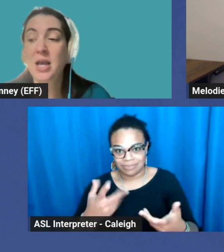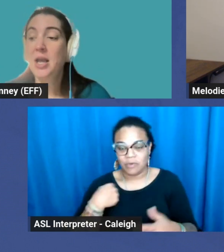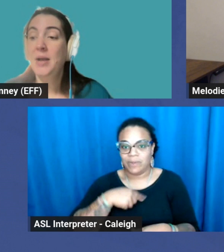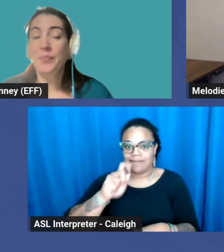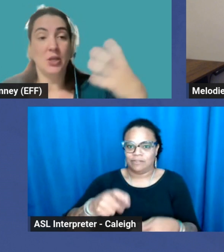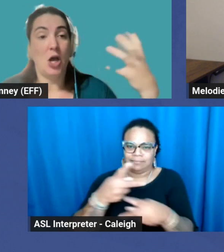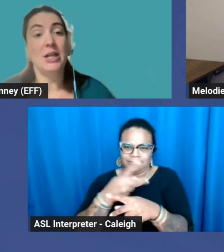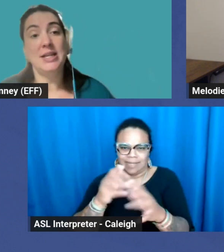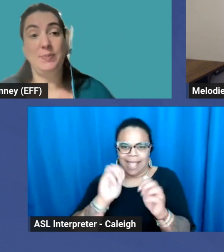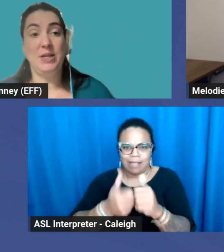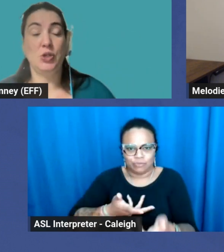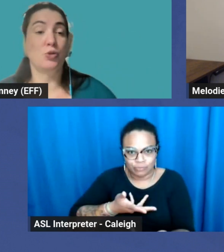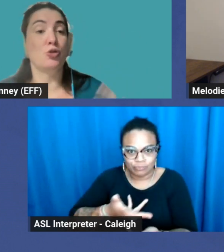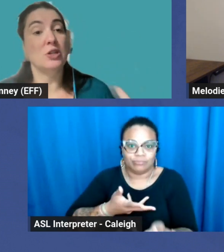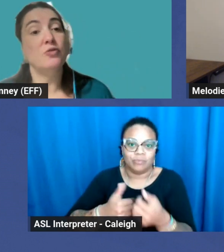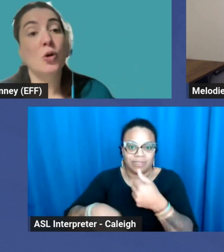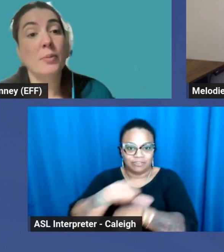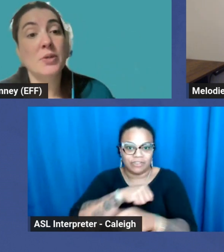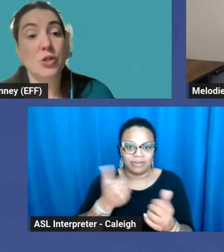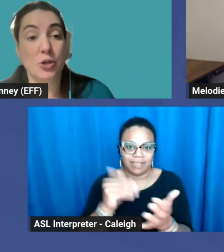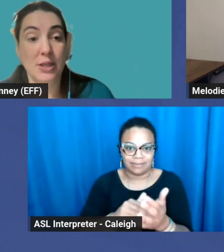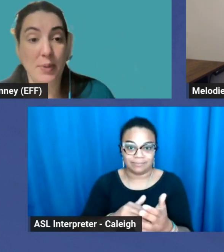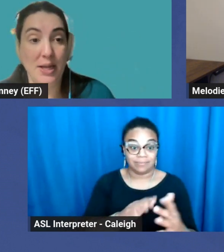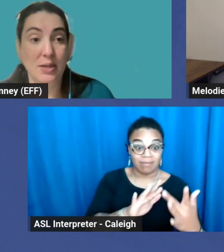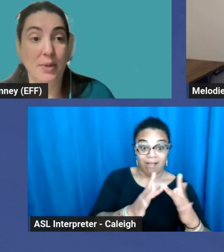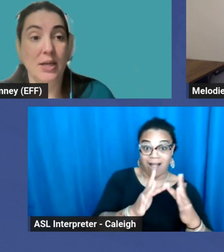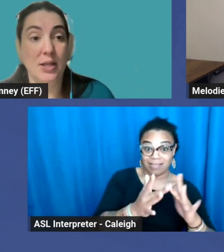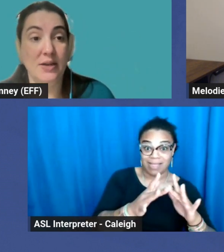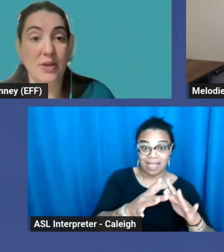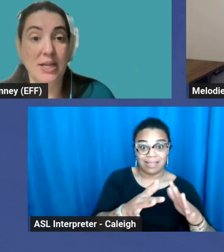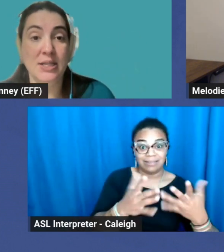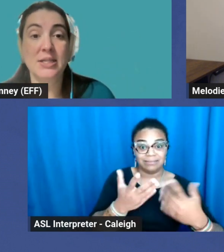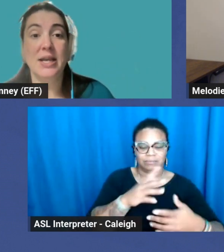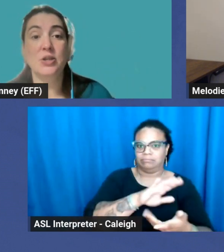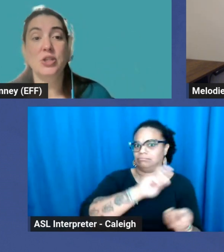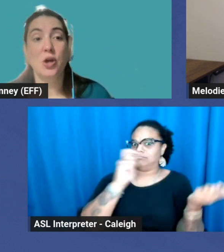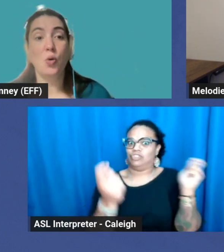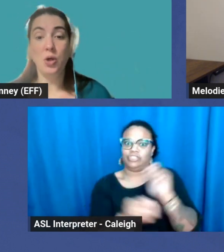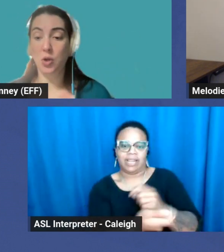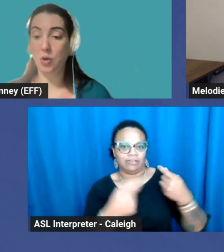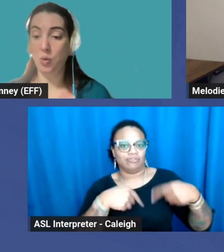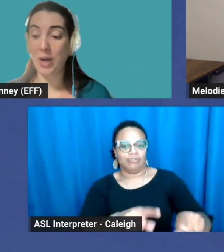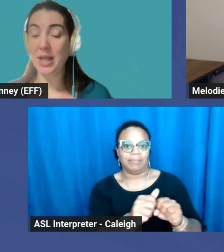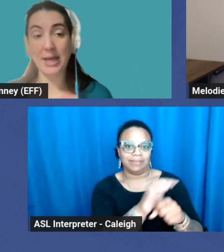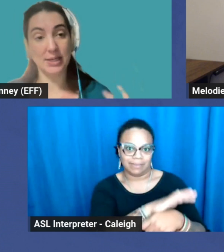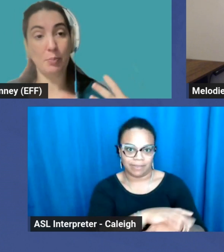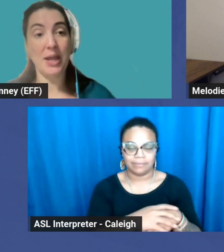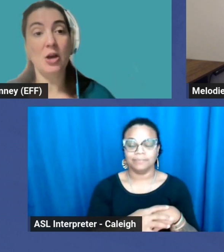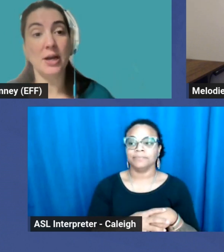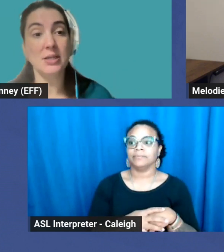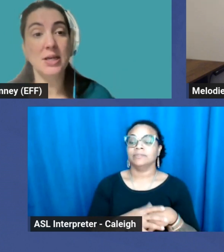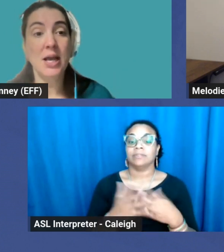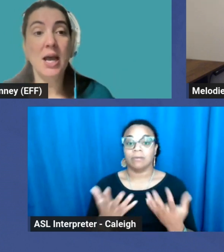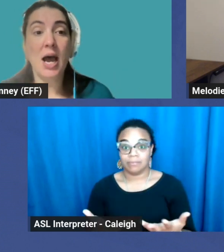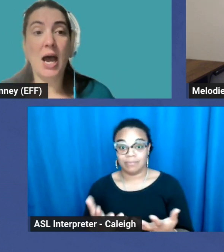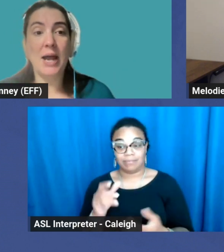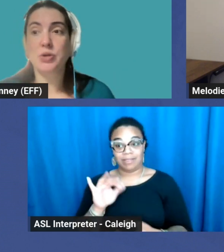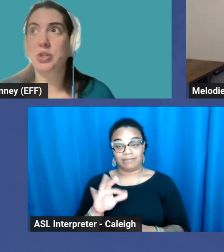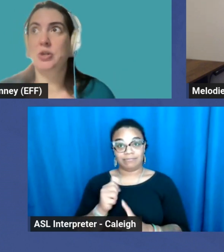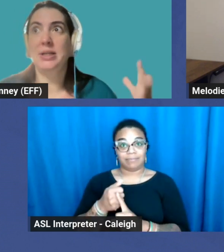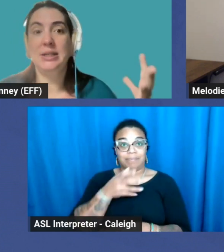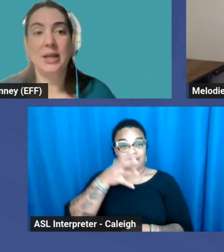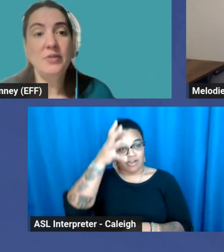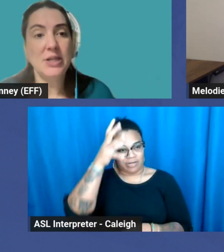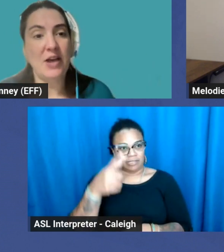again. Online spaces were transformed during the pandemic in a lot of cases. And so while as a parent, I